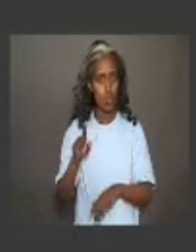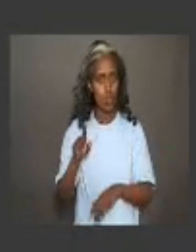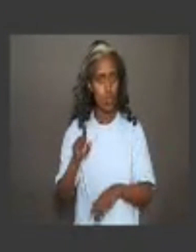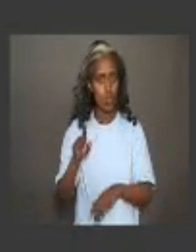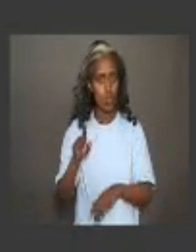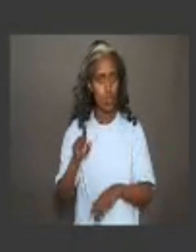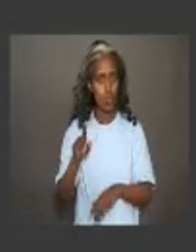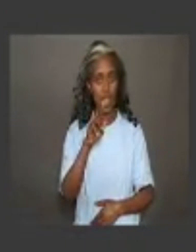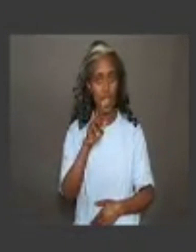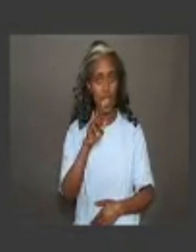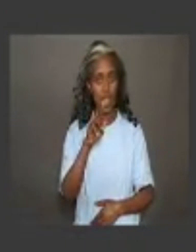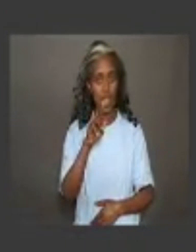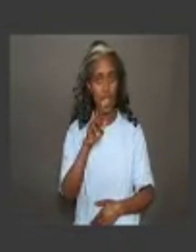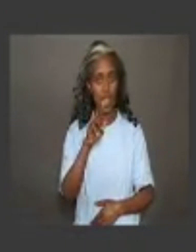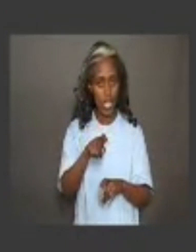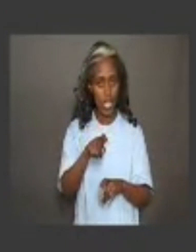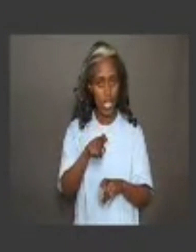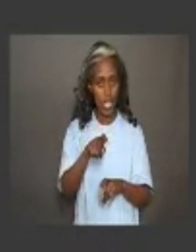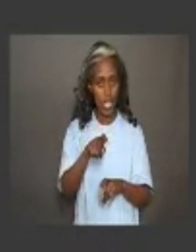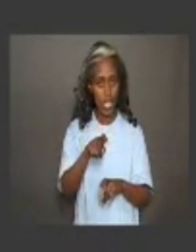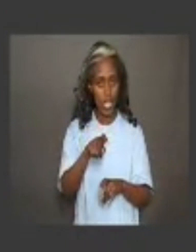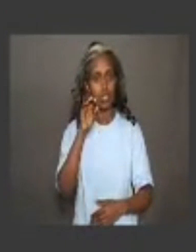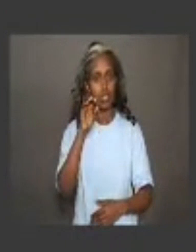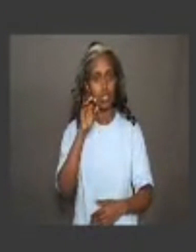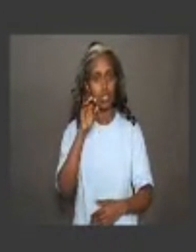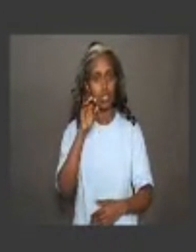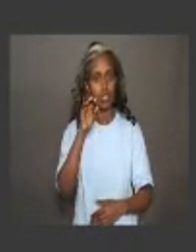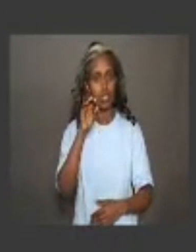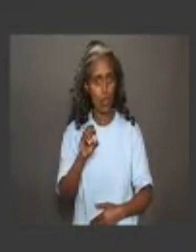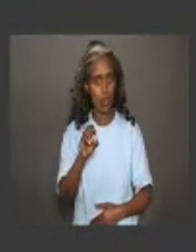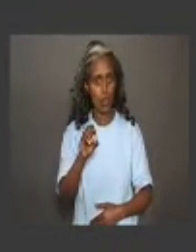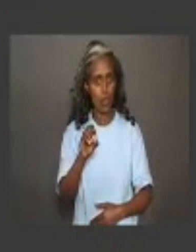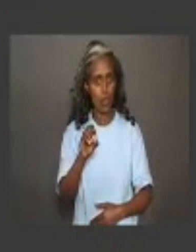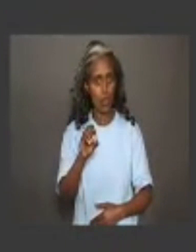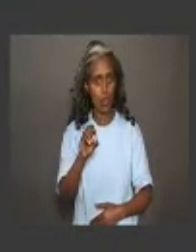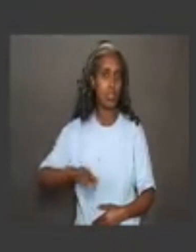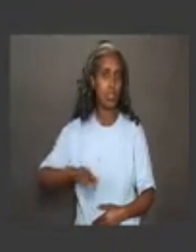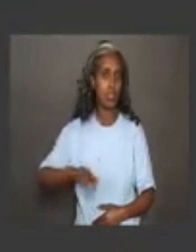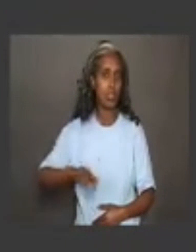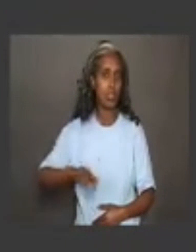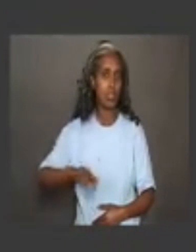x to be 0, as the remainder is 0.